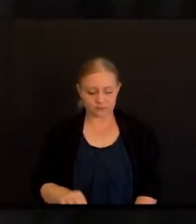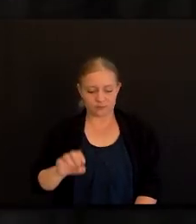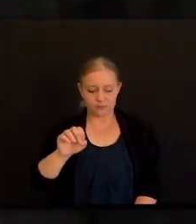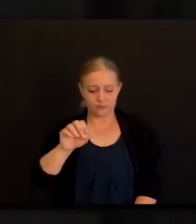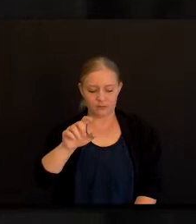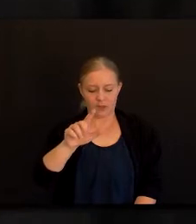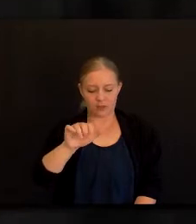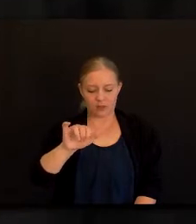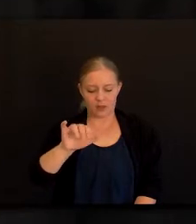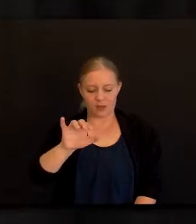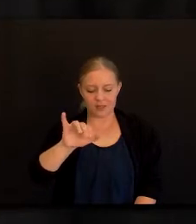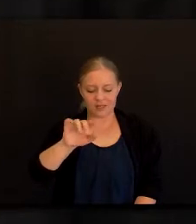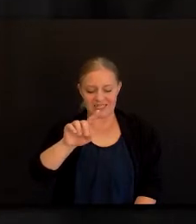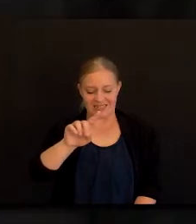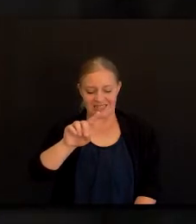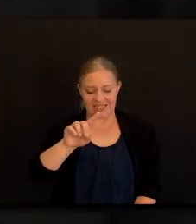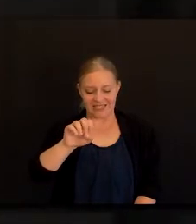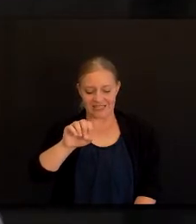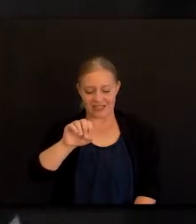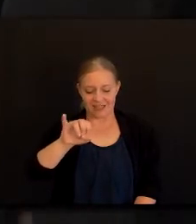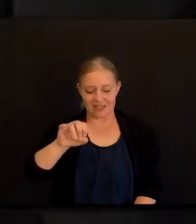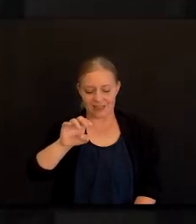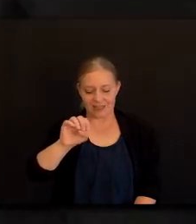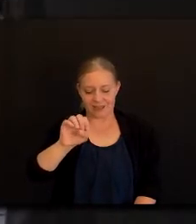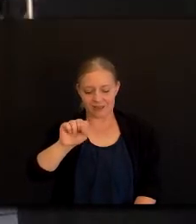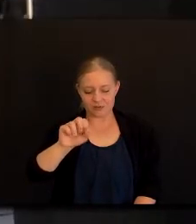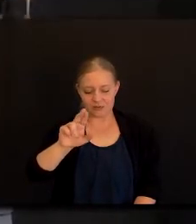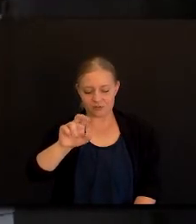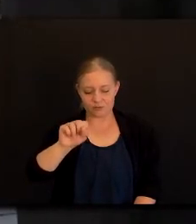Eli Calvin DeJesus.